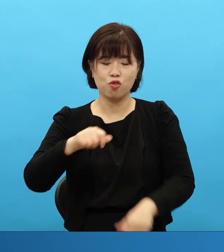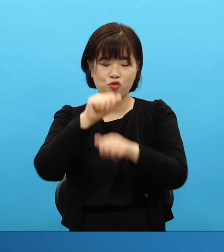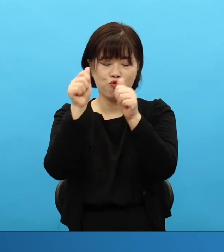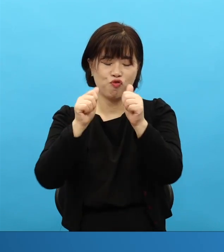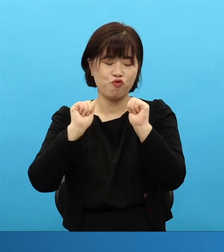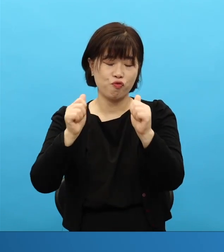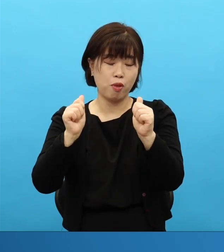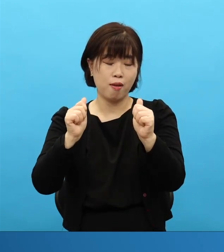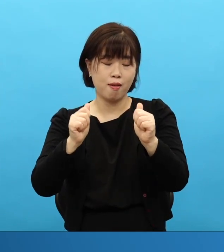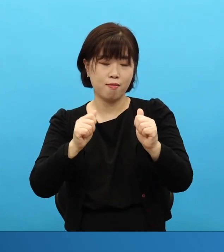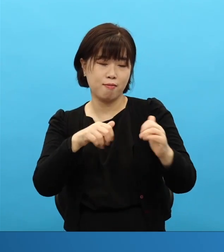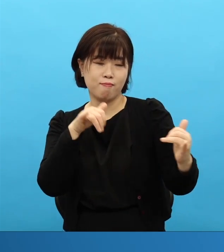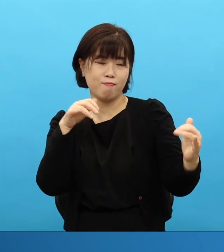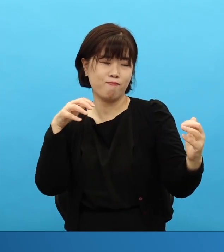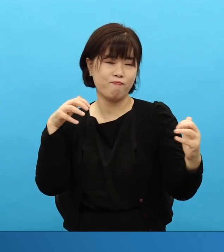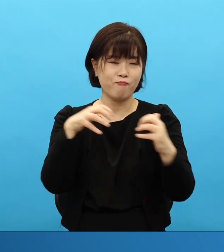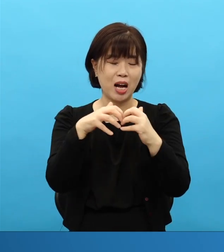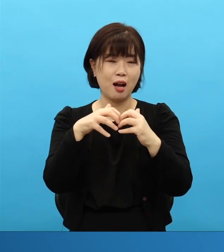able to see that.